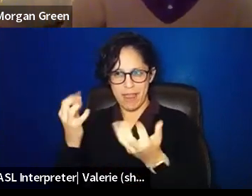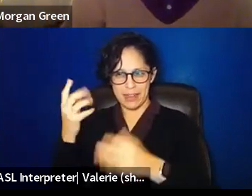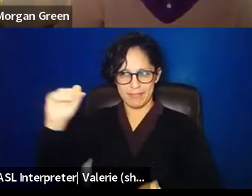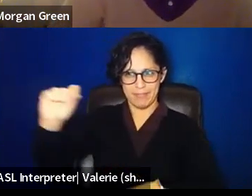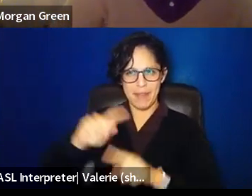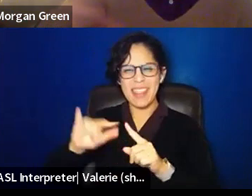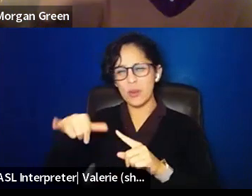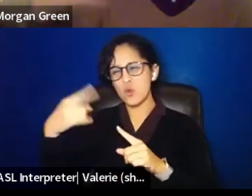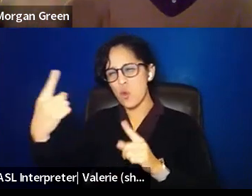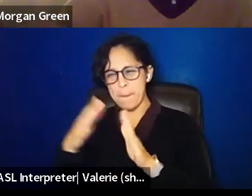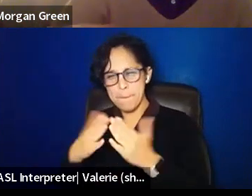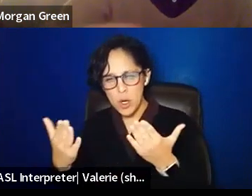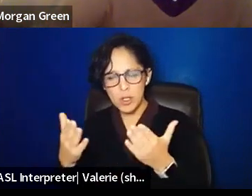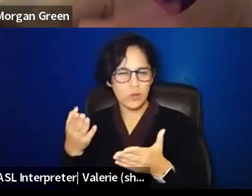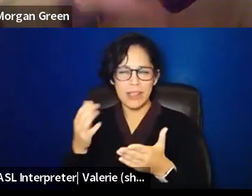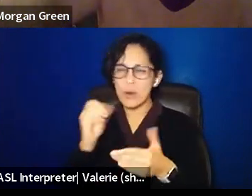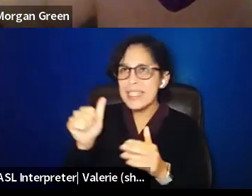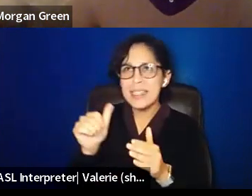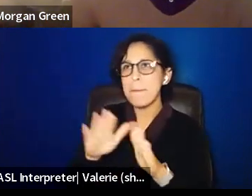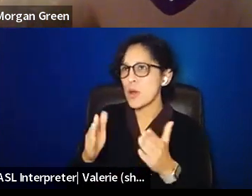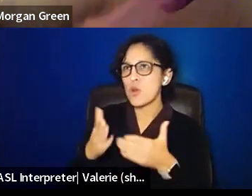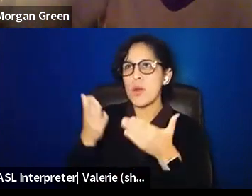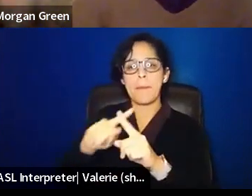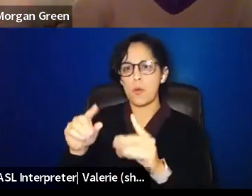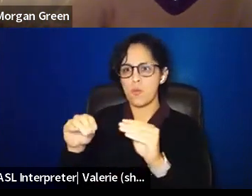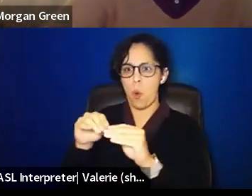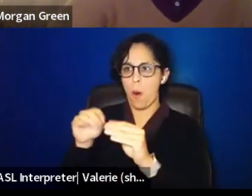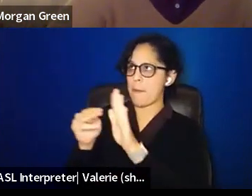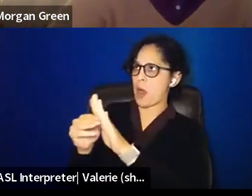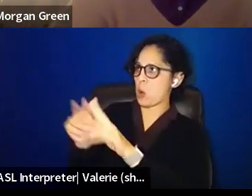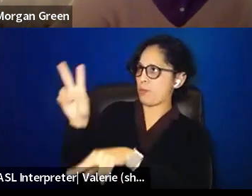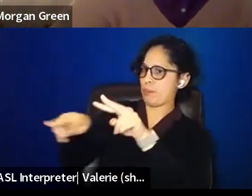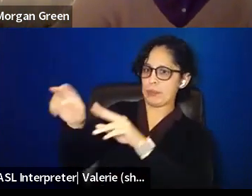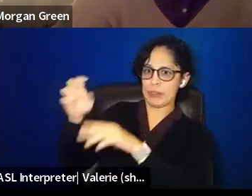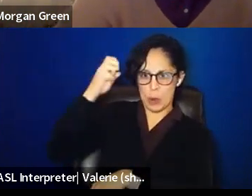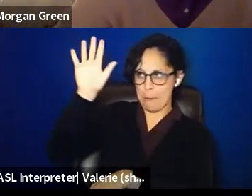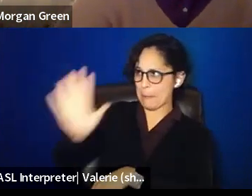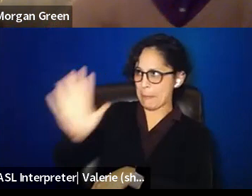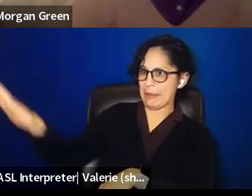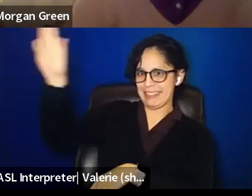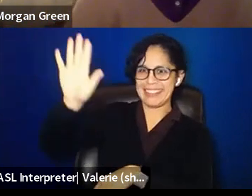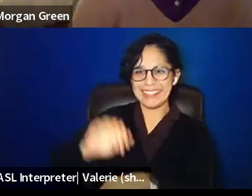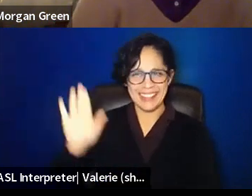a book recommendation, just a model looking at Europe, all of Europe.